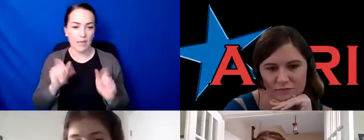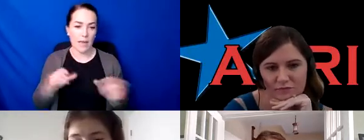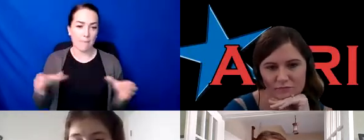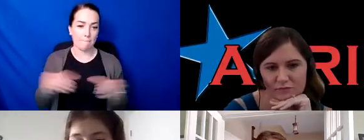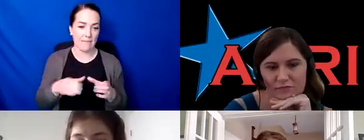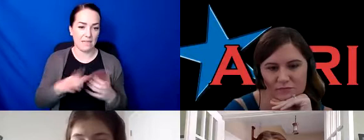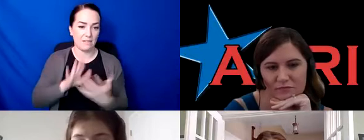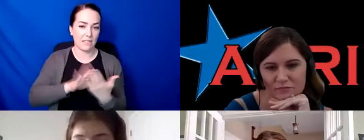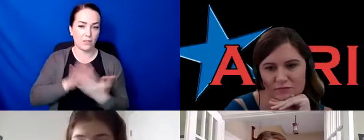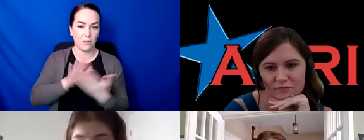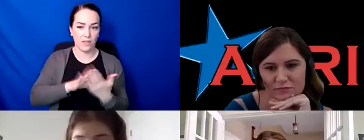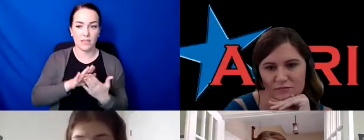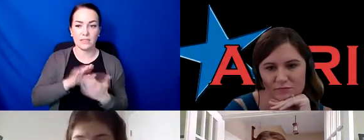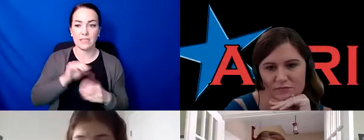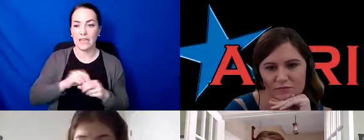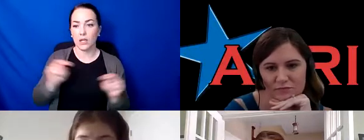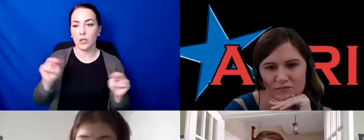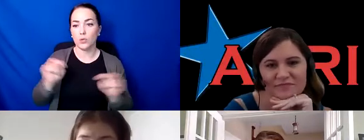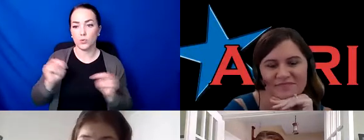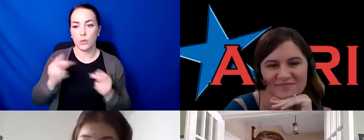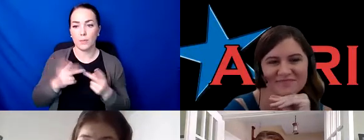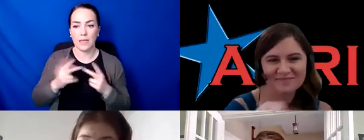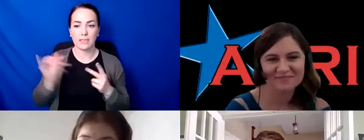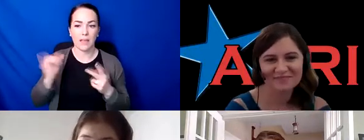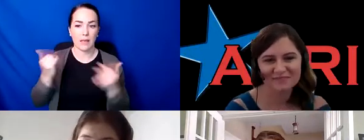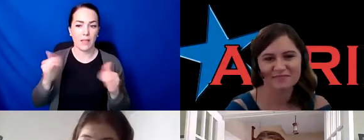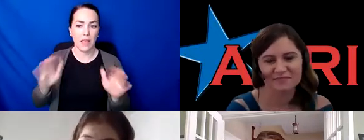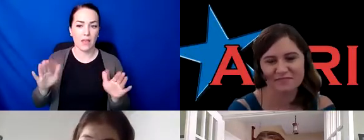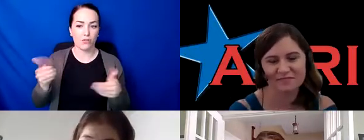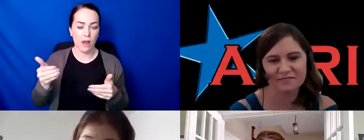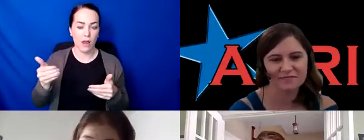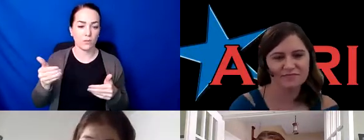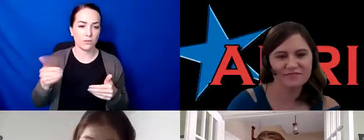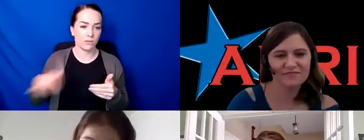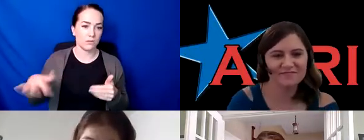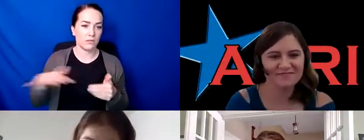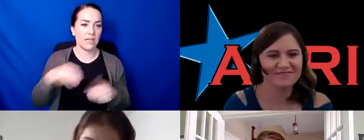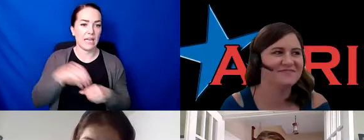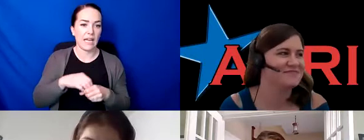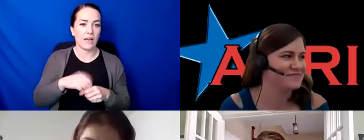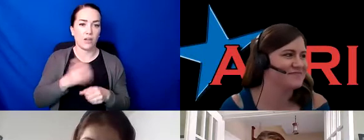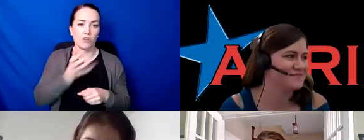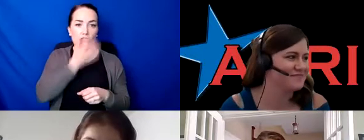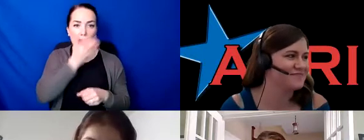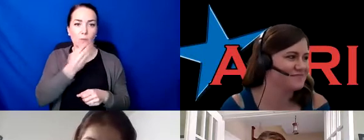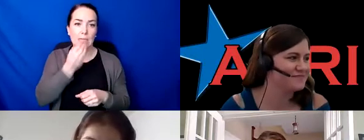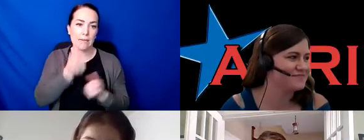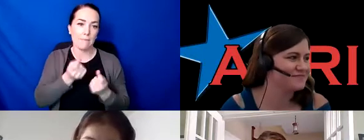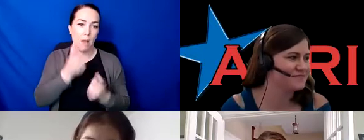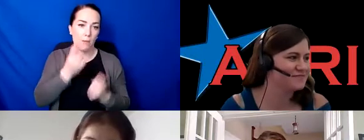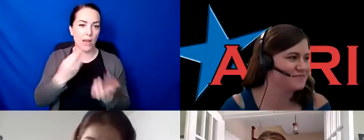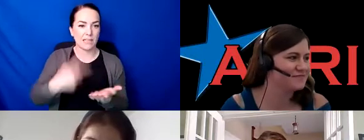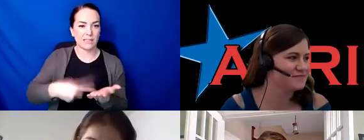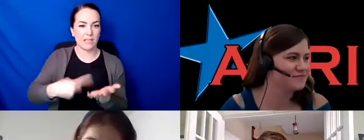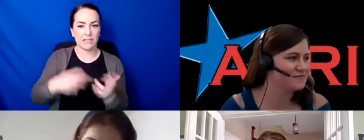to face in like like on the playground, on the grass, and we would just eat popcorn and talk about the issues. And usually